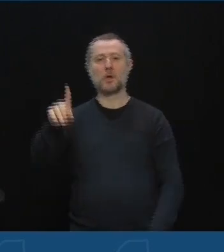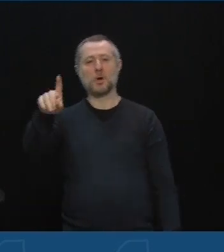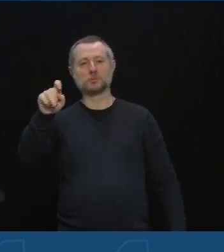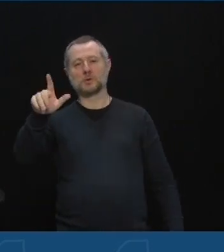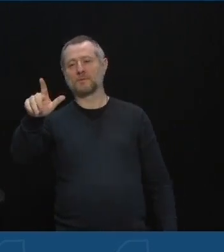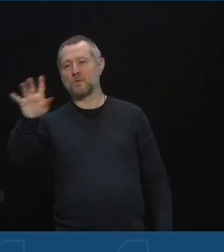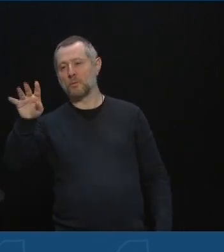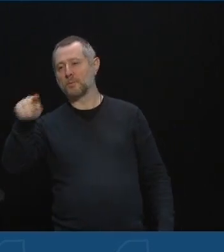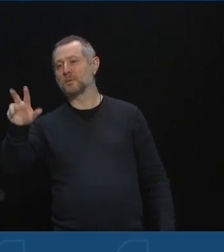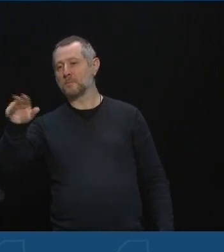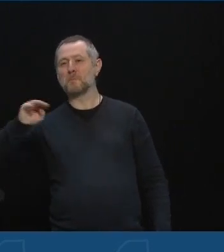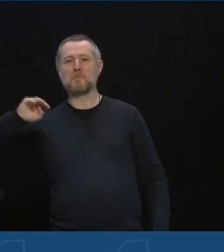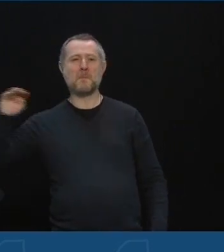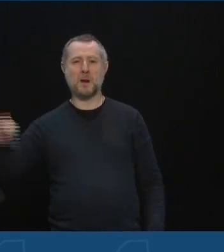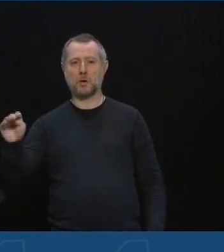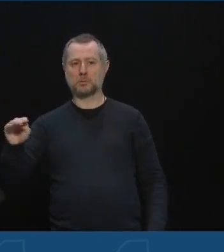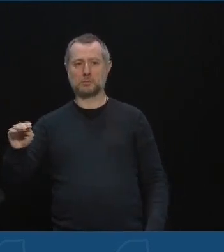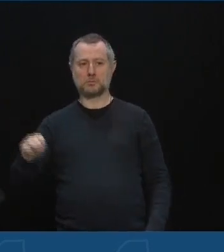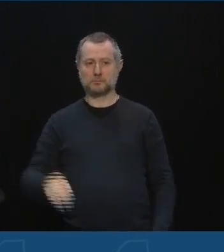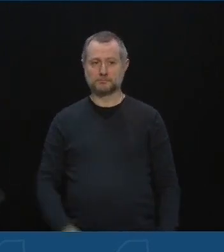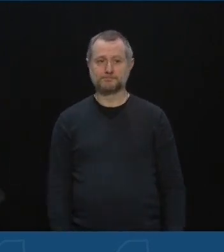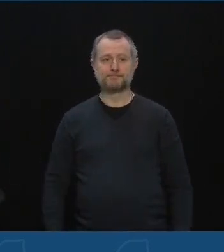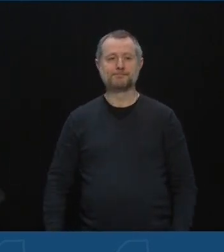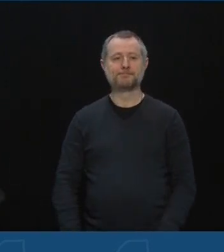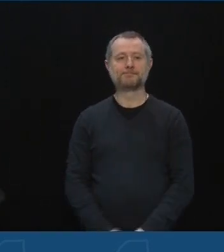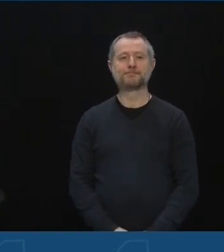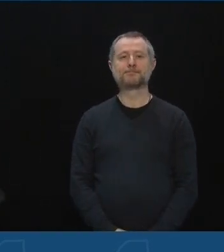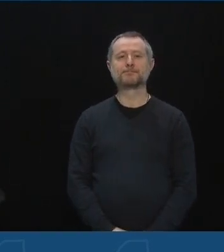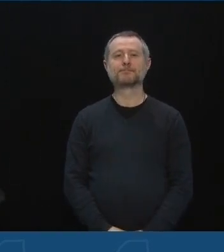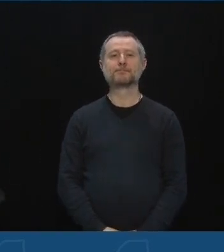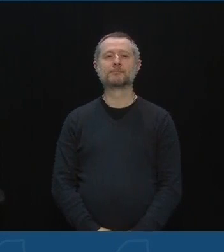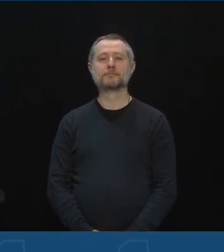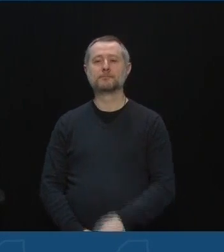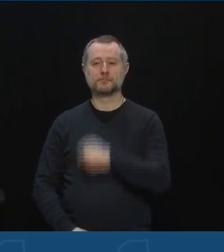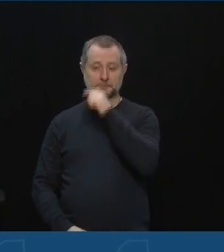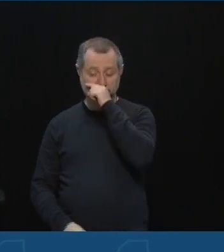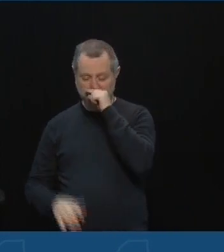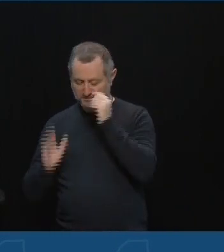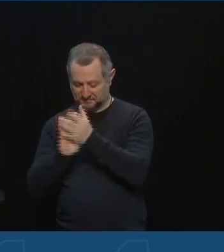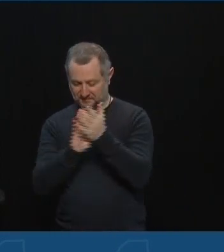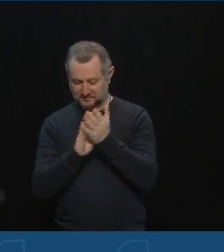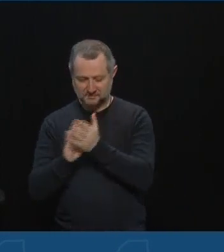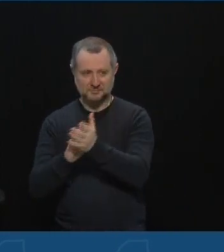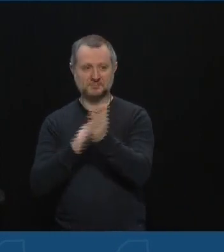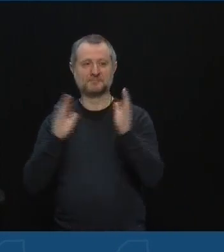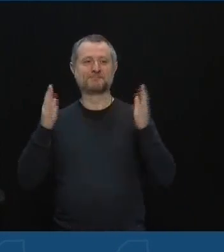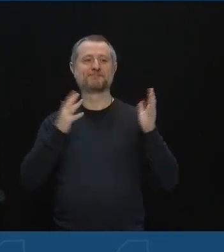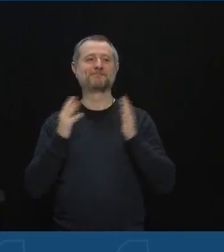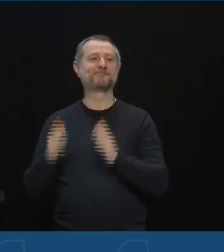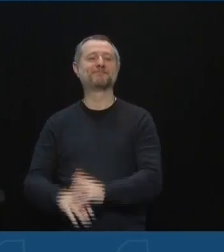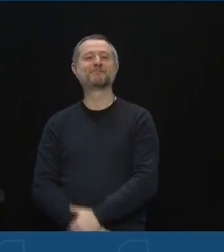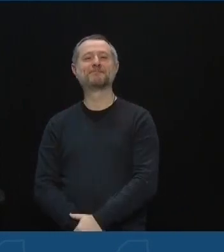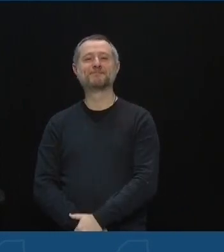for this area as well. So that's going to be significant. Also,